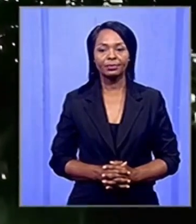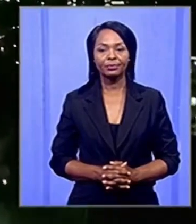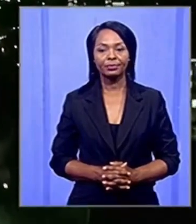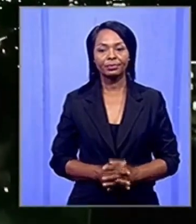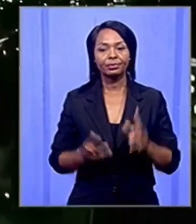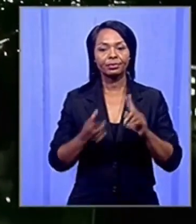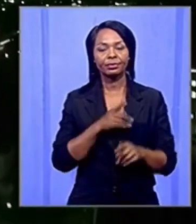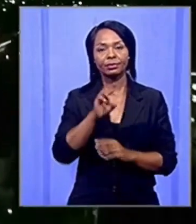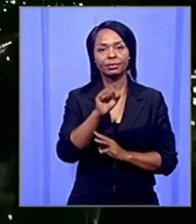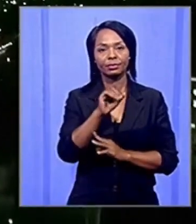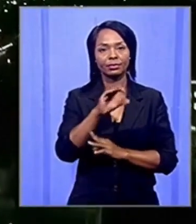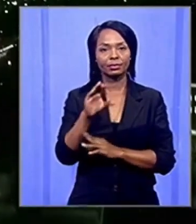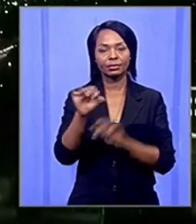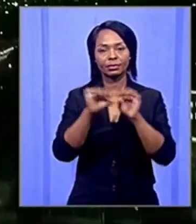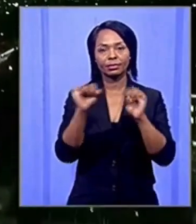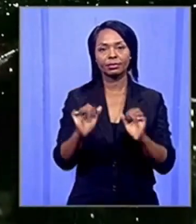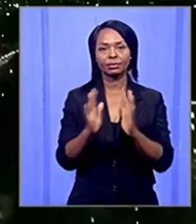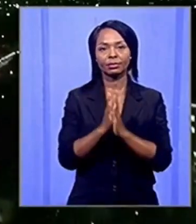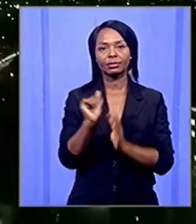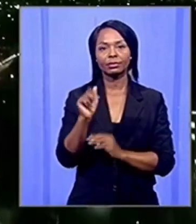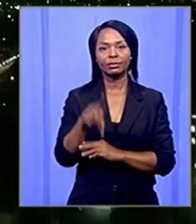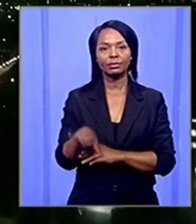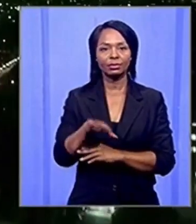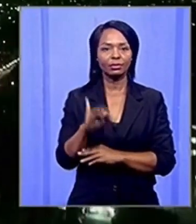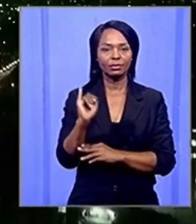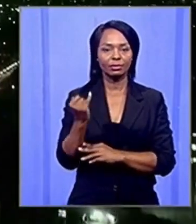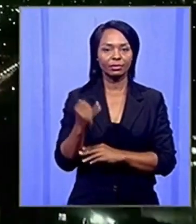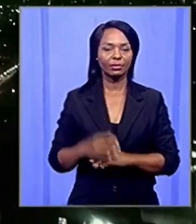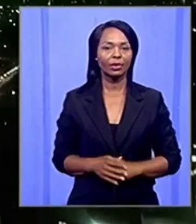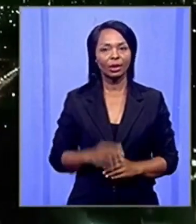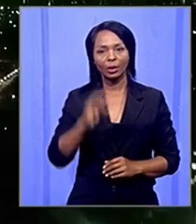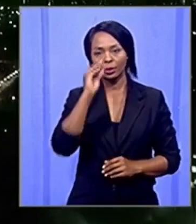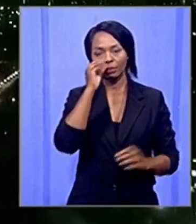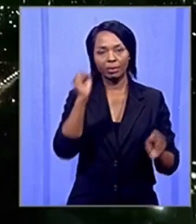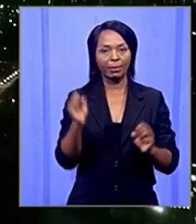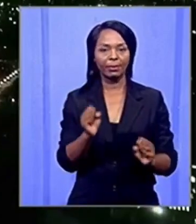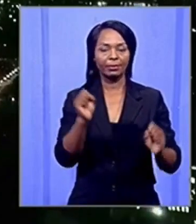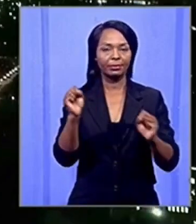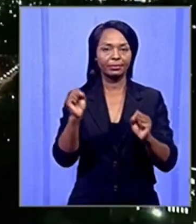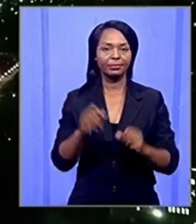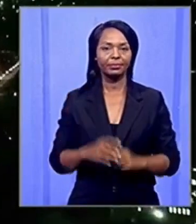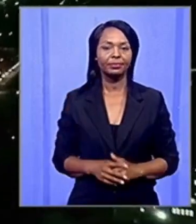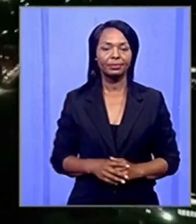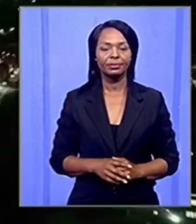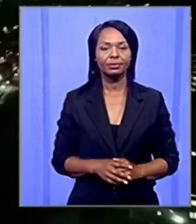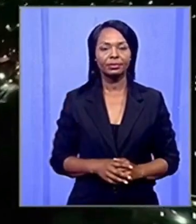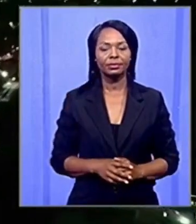ka tlhamalalo go tswa SABC Studio 10 Auckland Park, Johannesburg. Gareng ga tse dingwe mo kgasong eno,